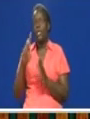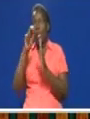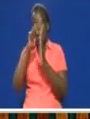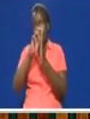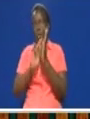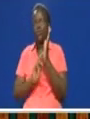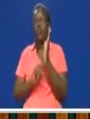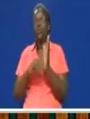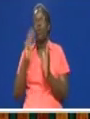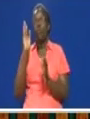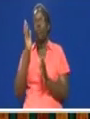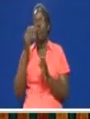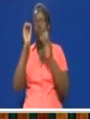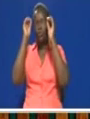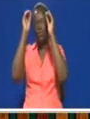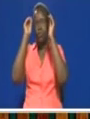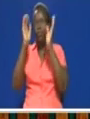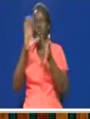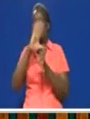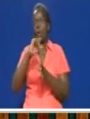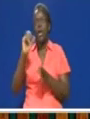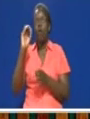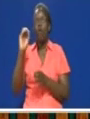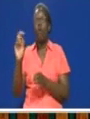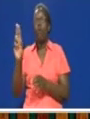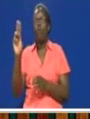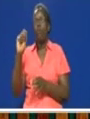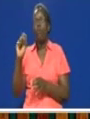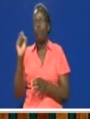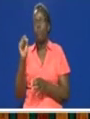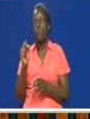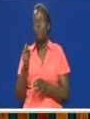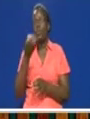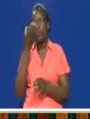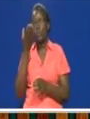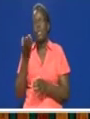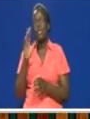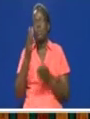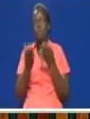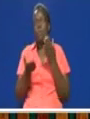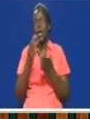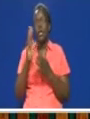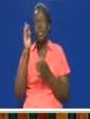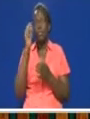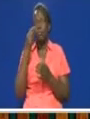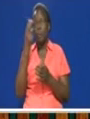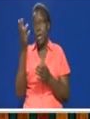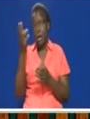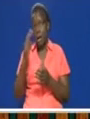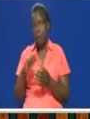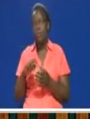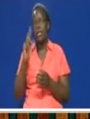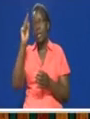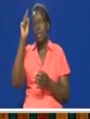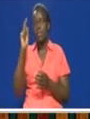the lesson was taught by Ouma. So such might feature in an examination